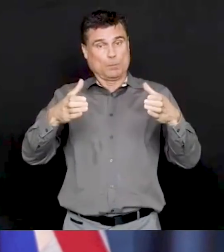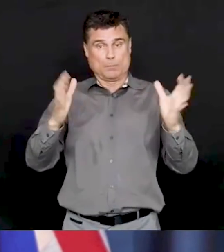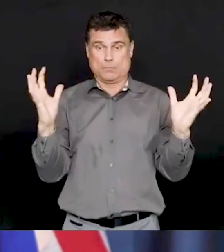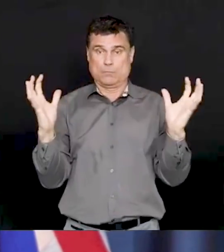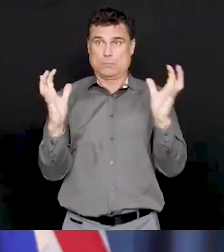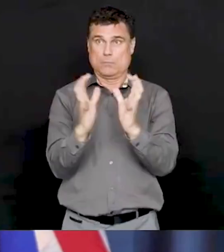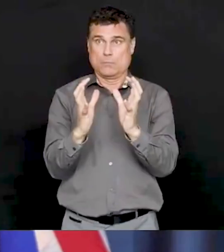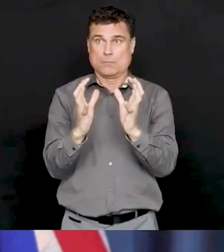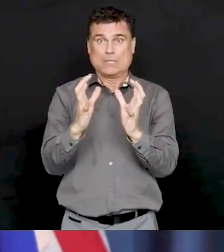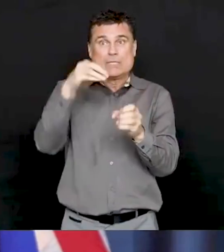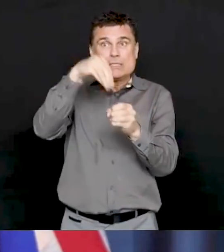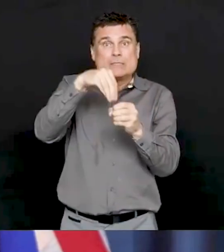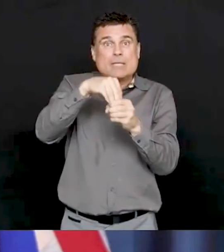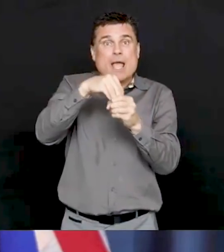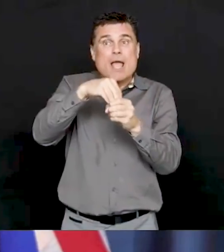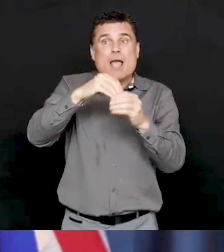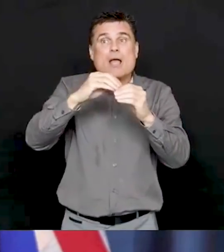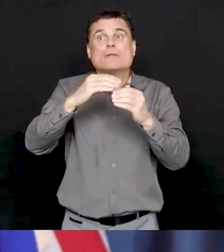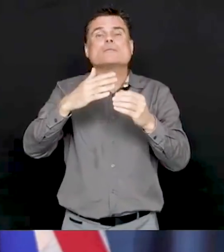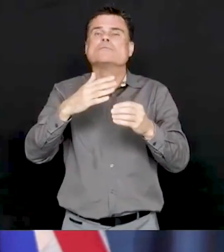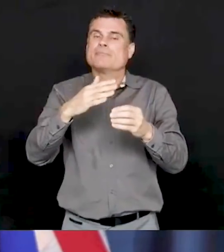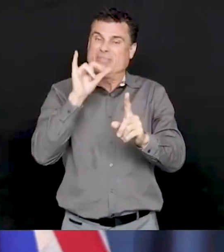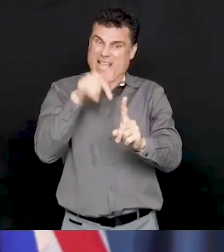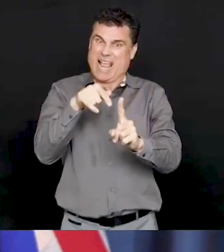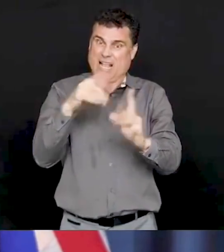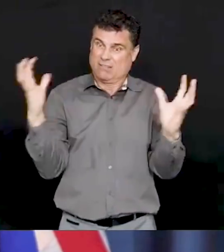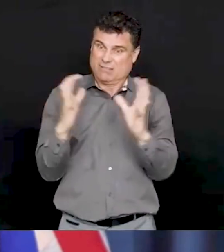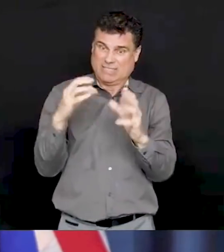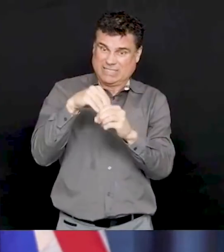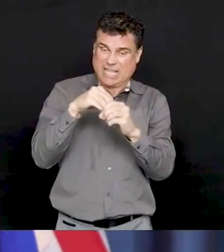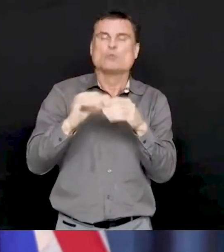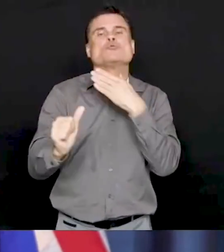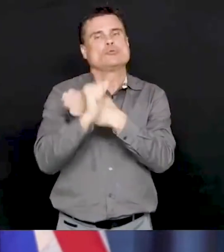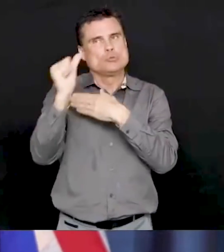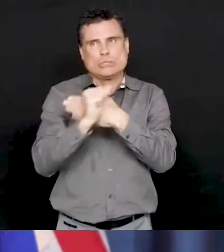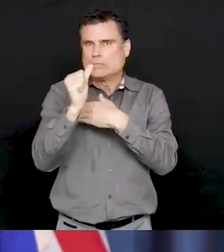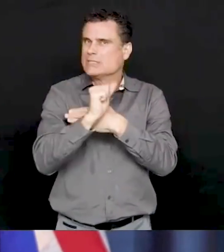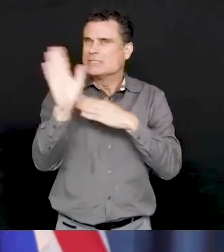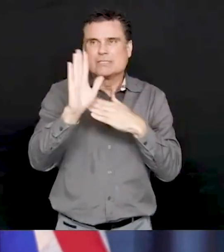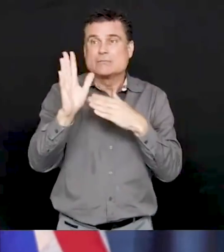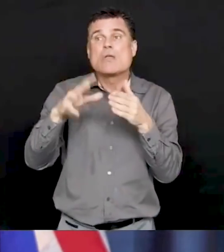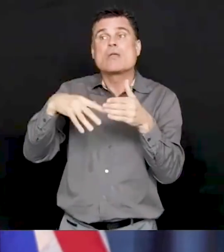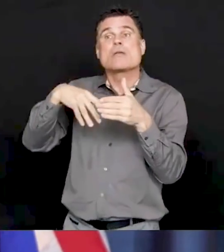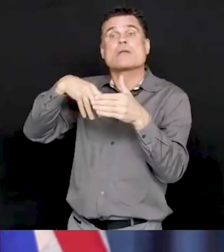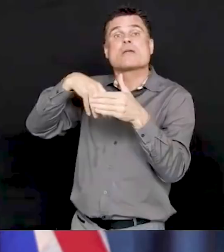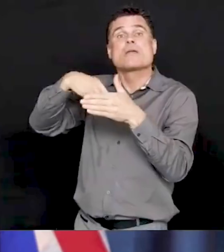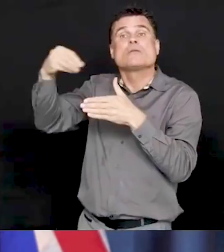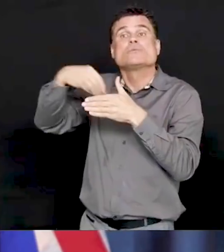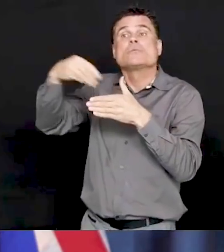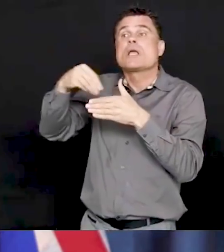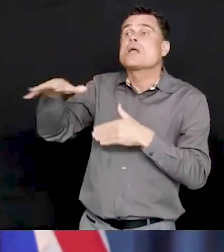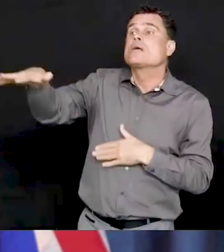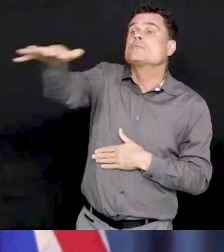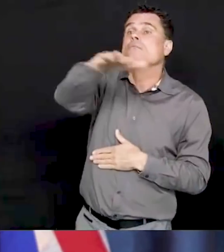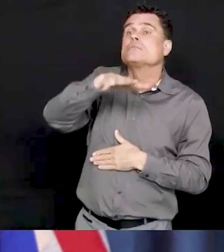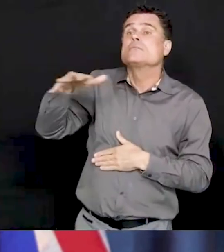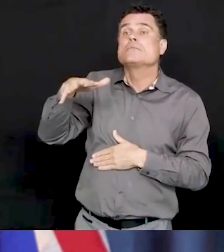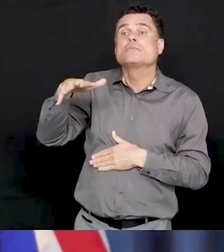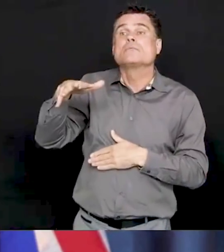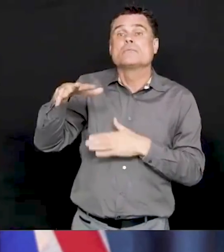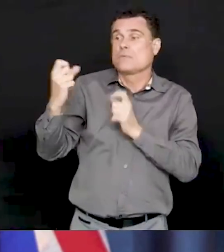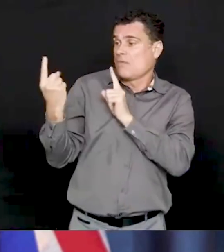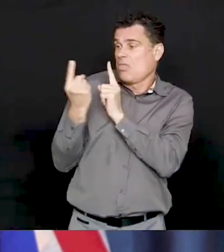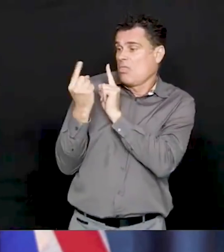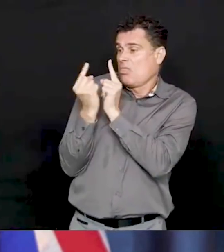are still a risk. We need to maintain those physical distances, particularly in the coming weeks, so that we